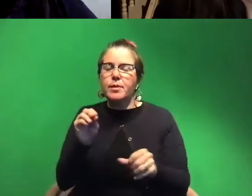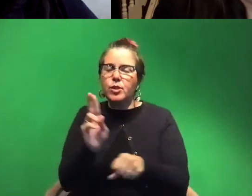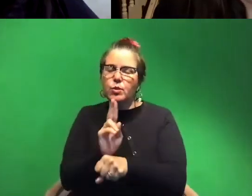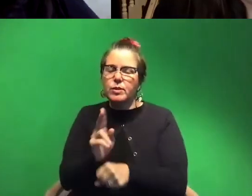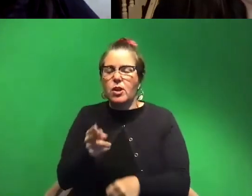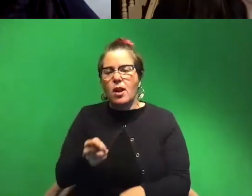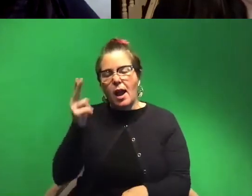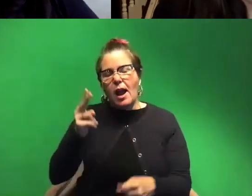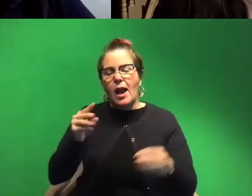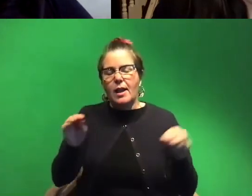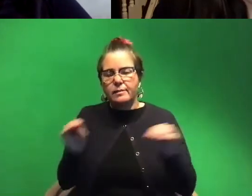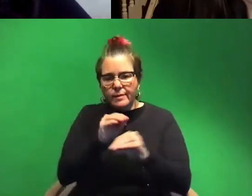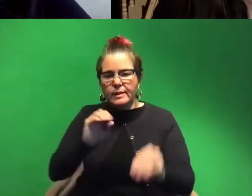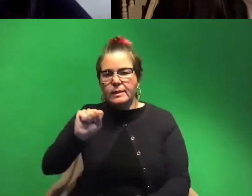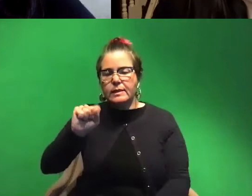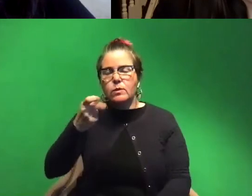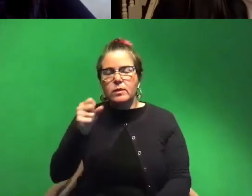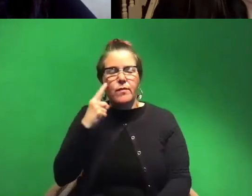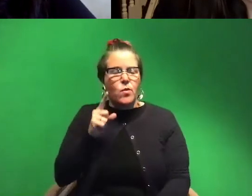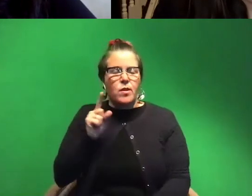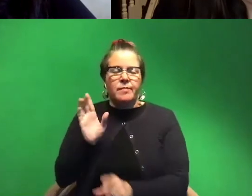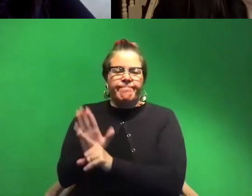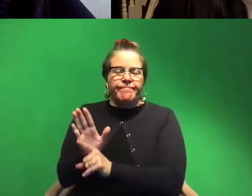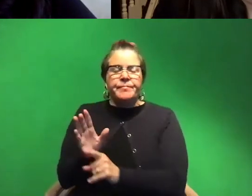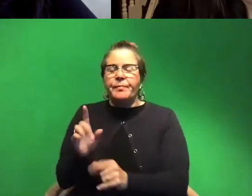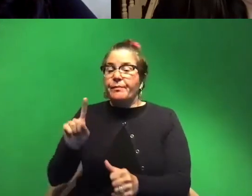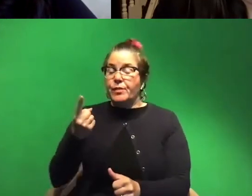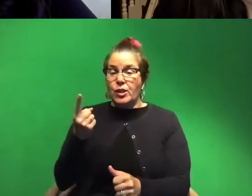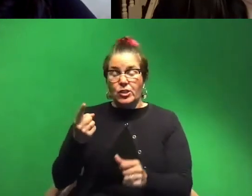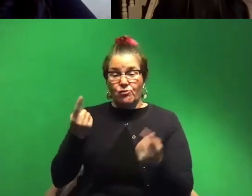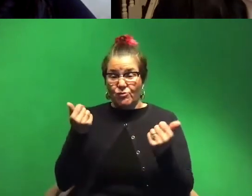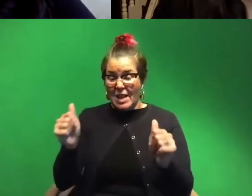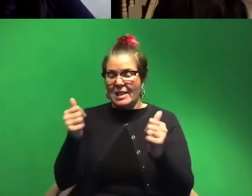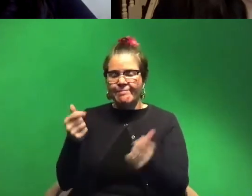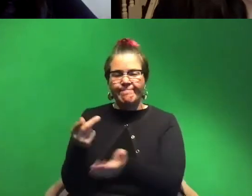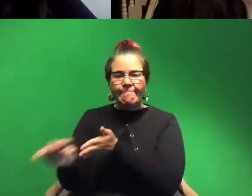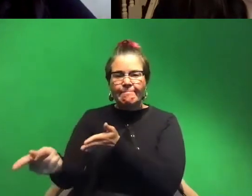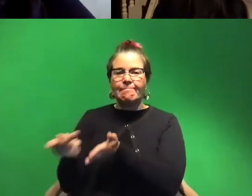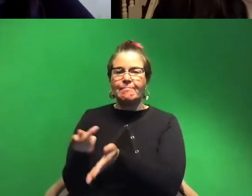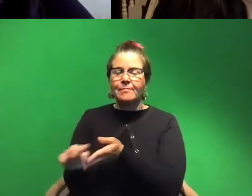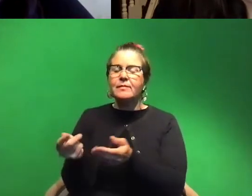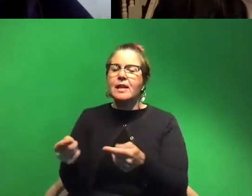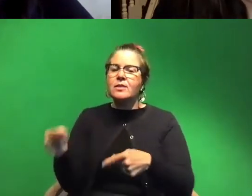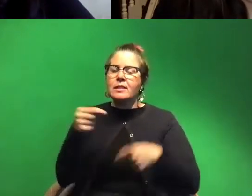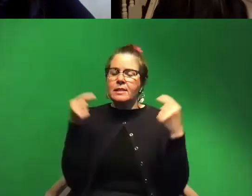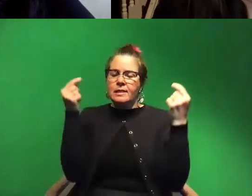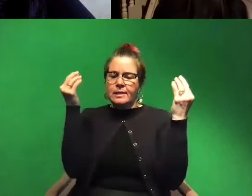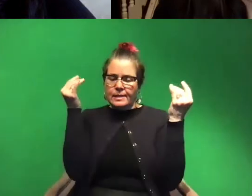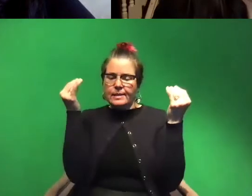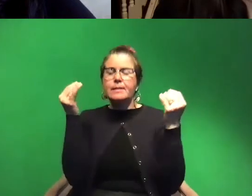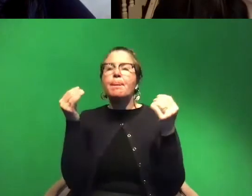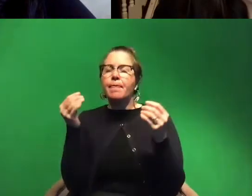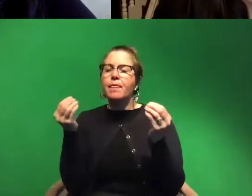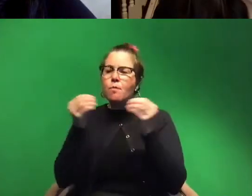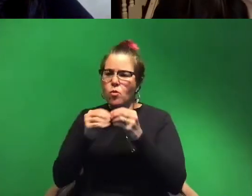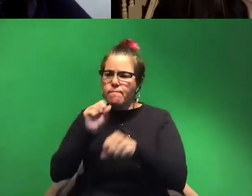sequencers for Illumina. And our first couple of runs with that did not go well, so we really had to step back and think about that. But the longer we work with